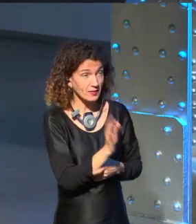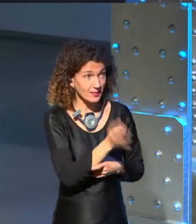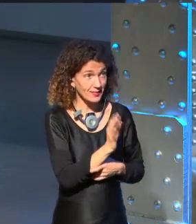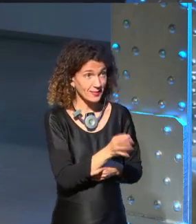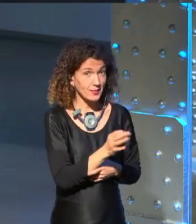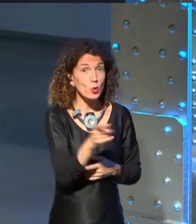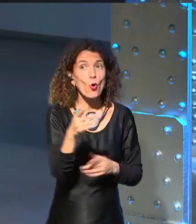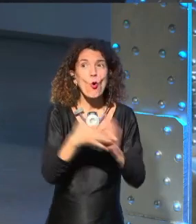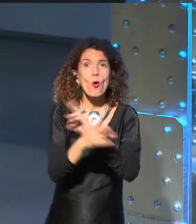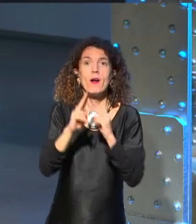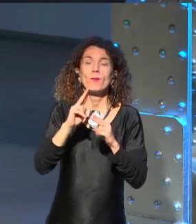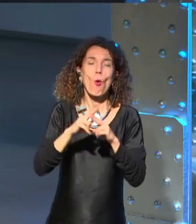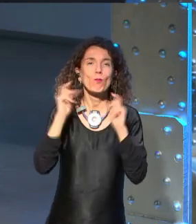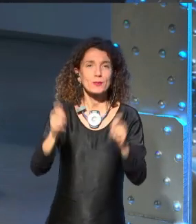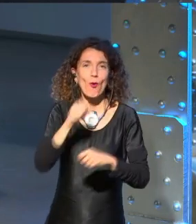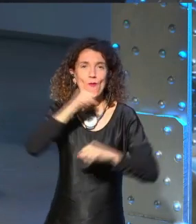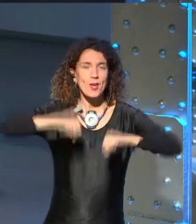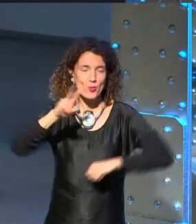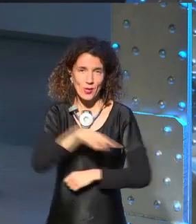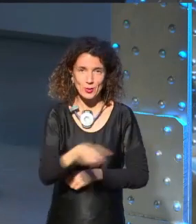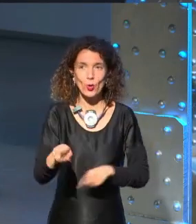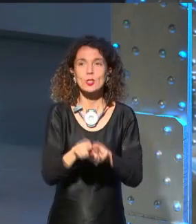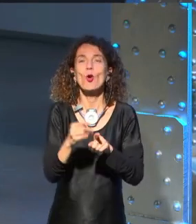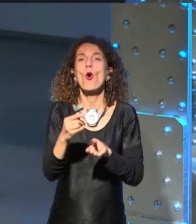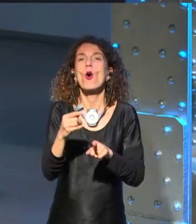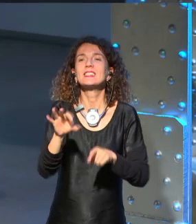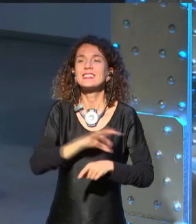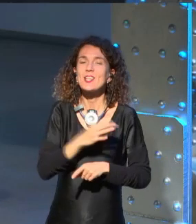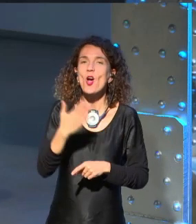No le estoy llamando. I'm not saying that you're old, okay?